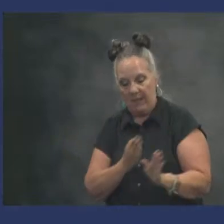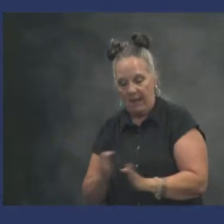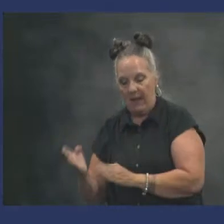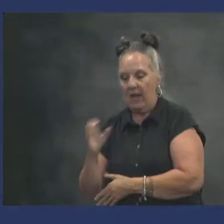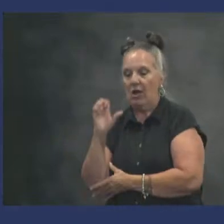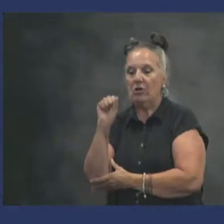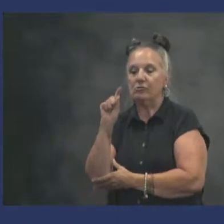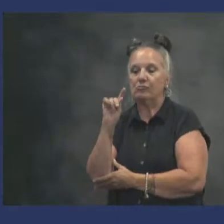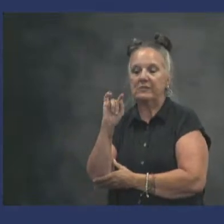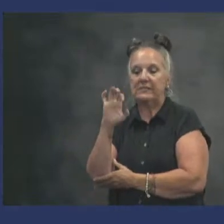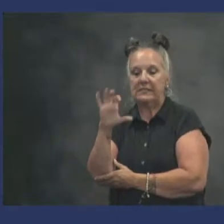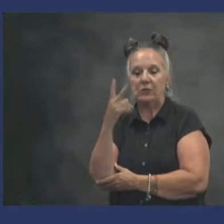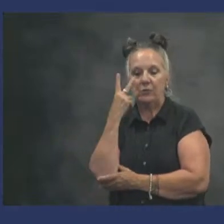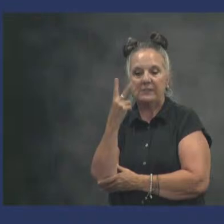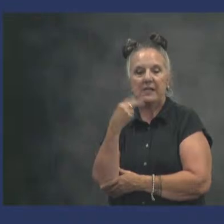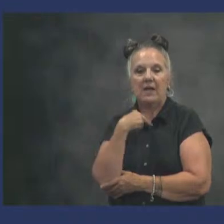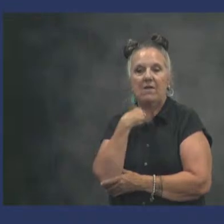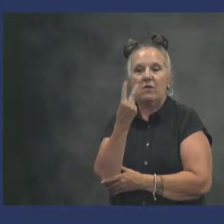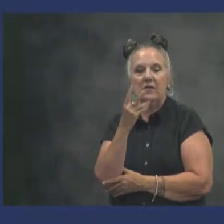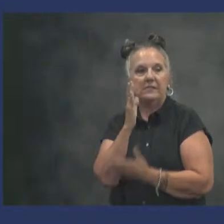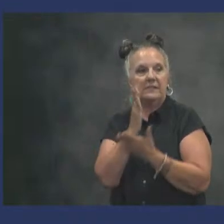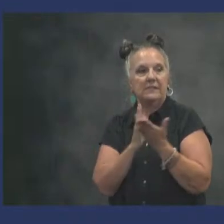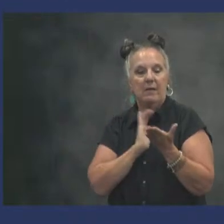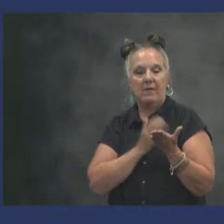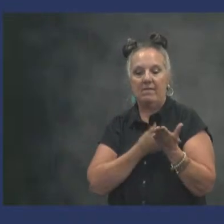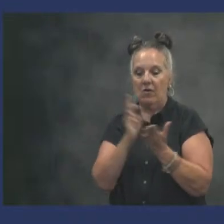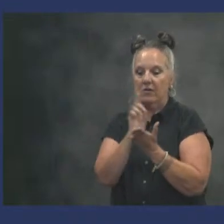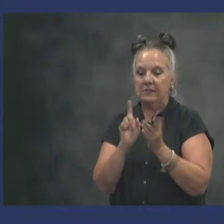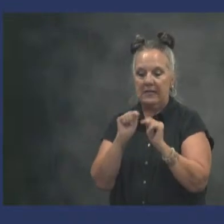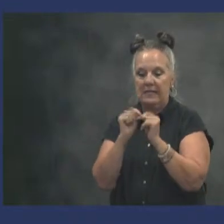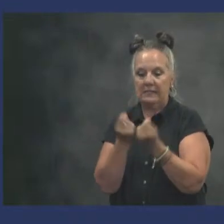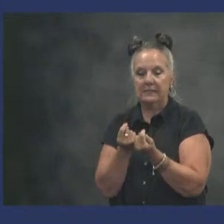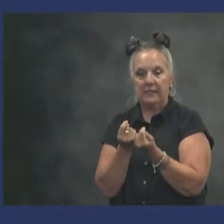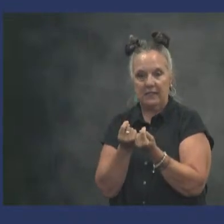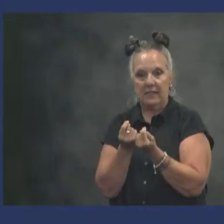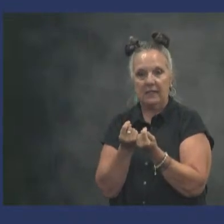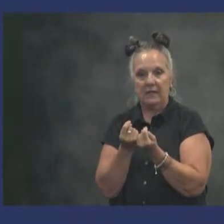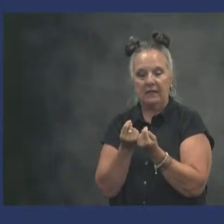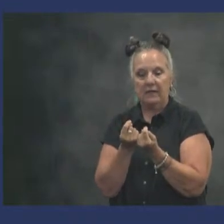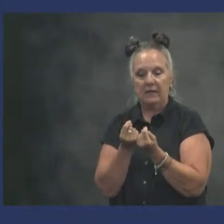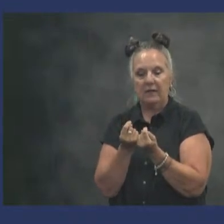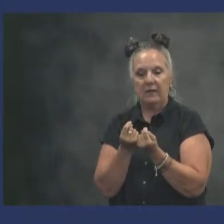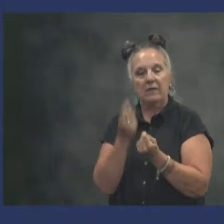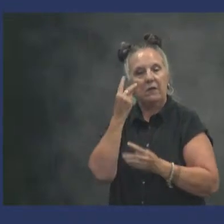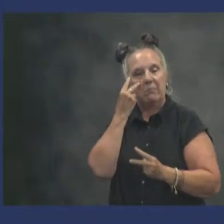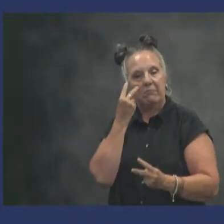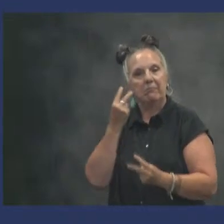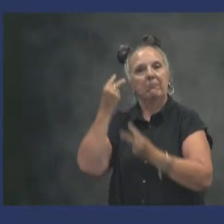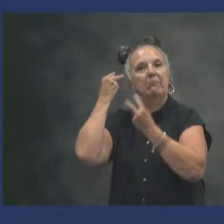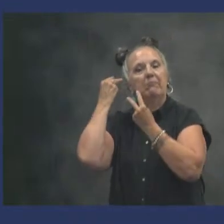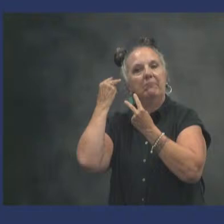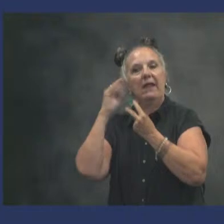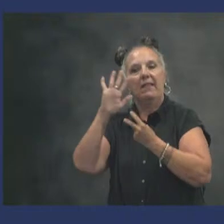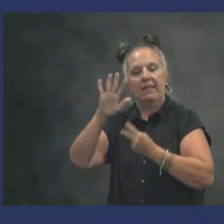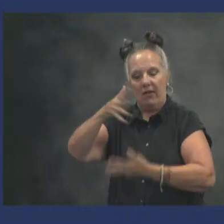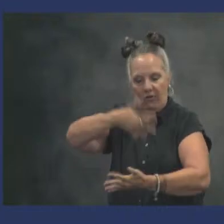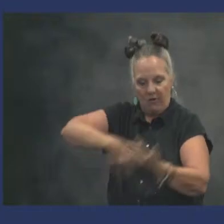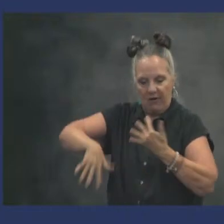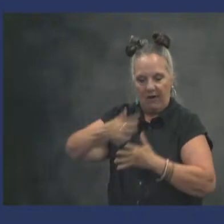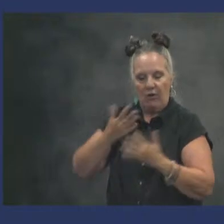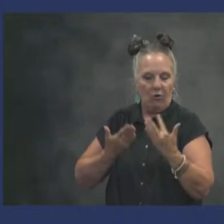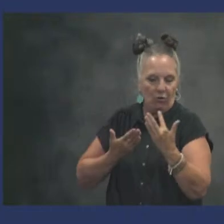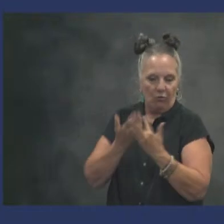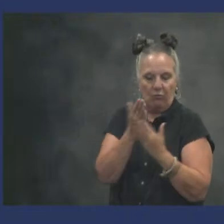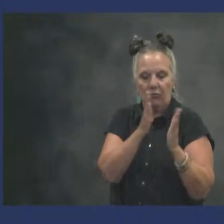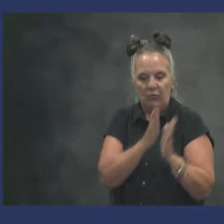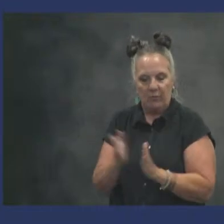document, you will see the voices of some of our design team members elevated as they reflected on their engagement in the strategic